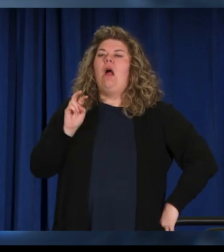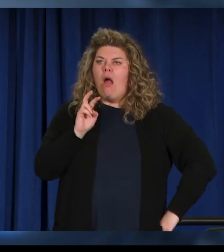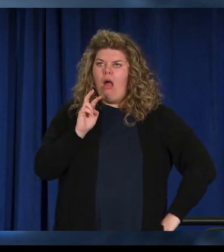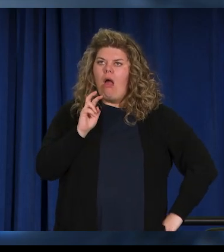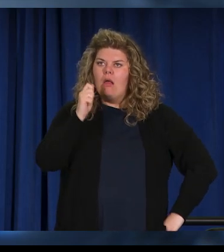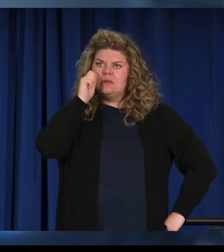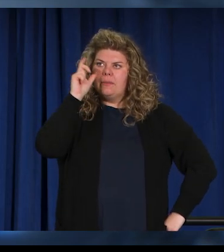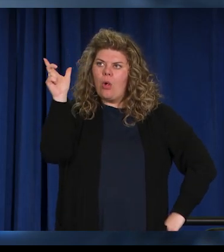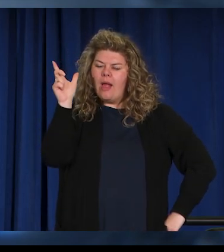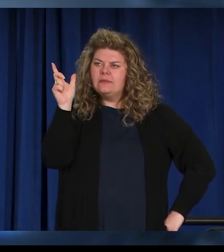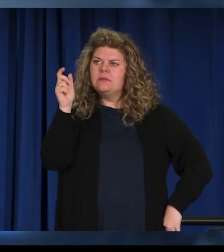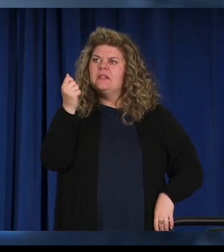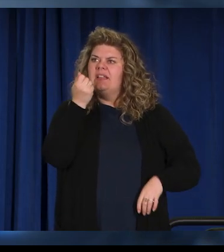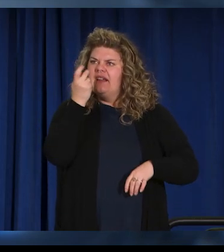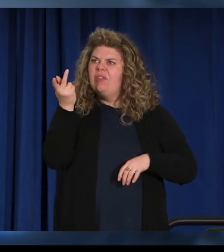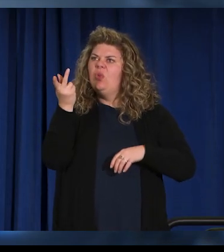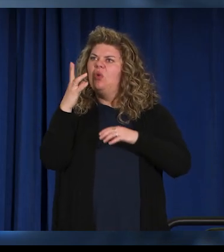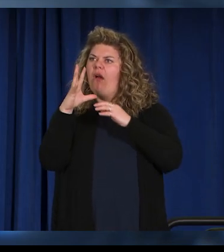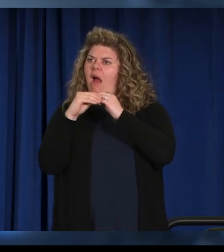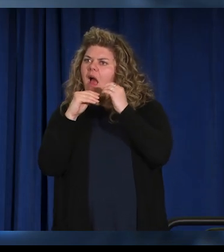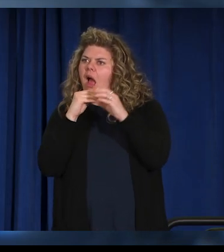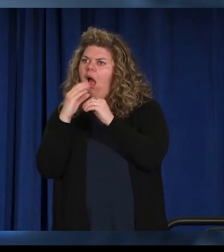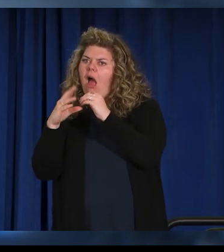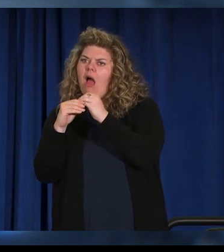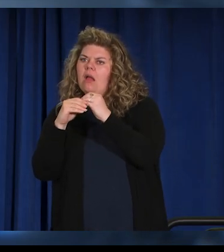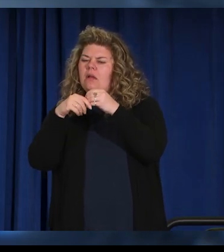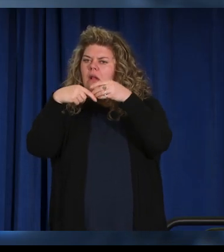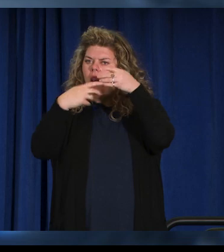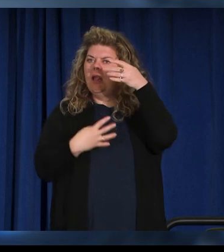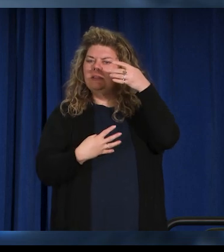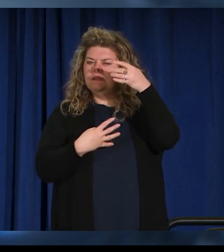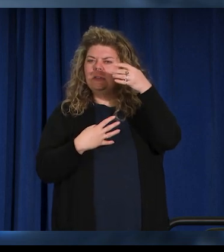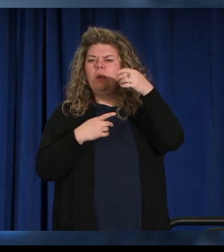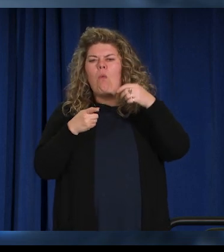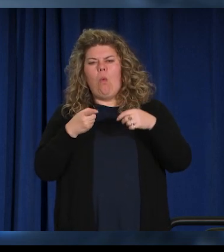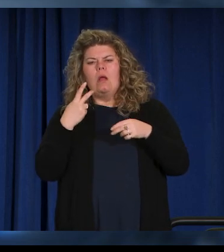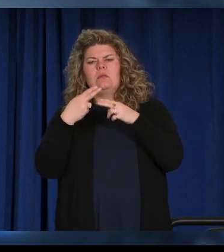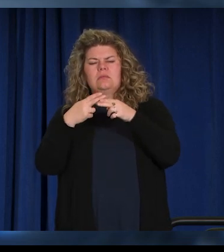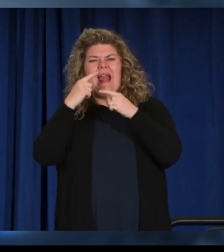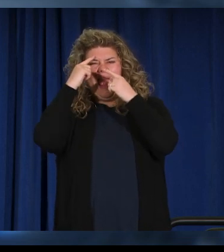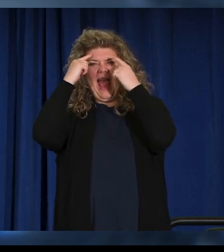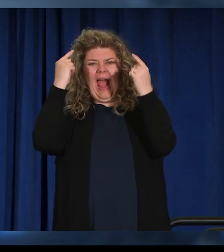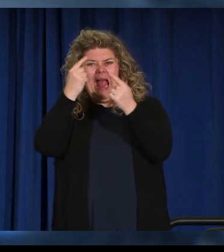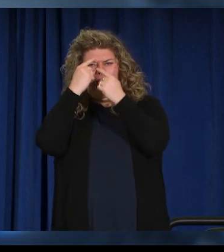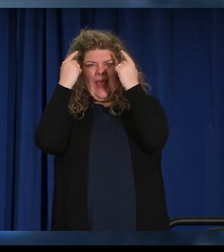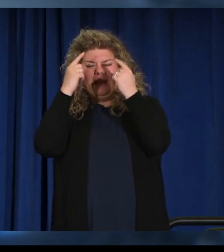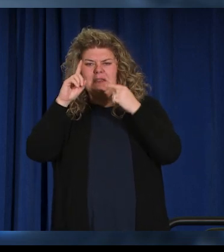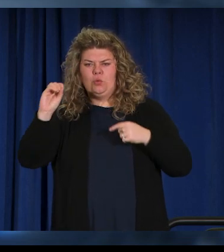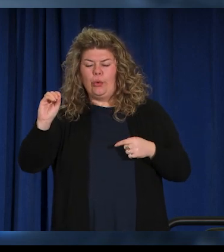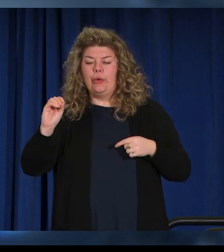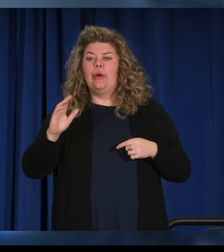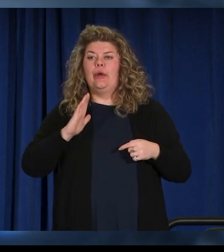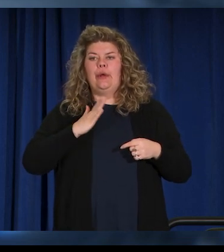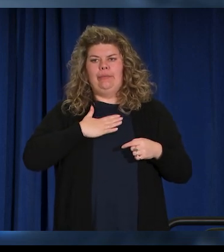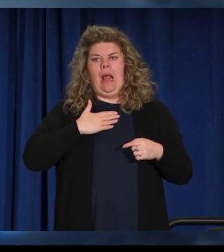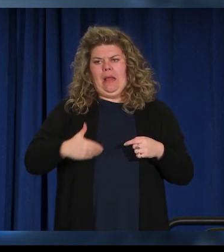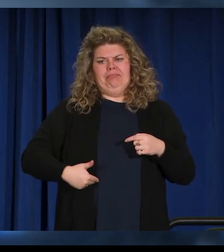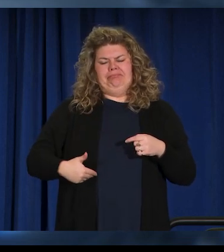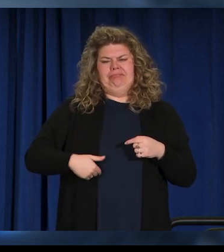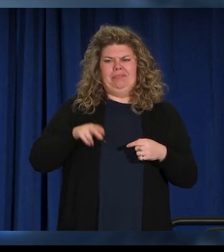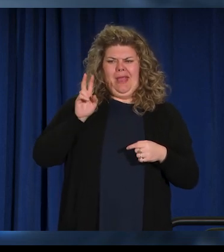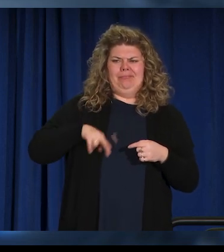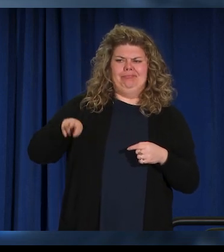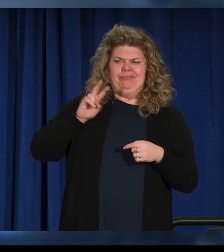by the presence of just a couple of these additions, specifically headache disorders. Just addressing my own biases, I think I had always